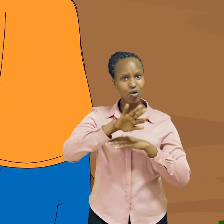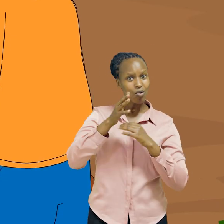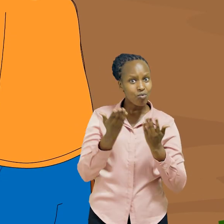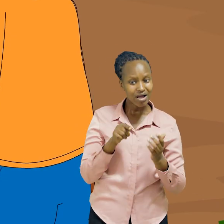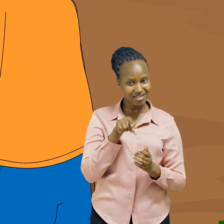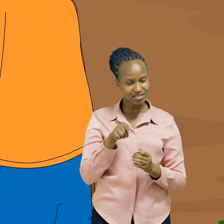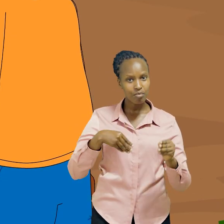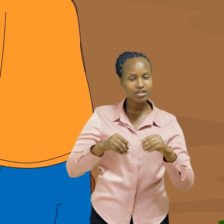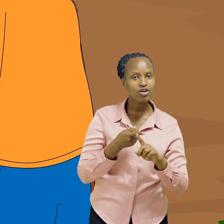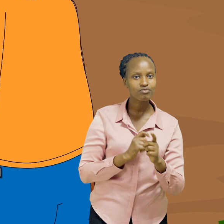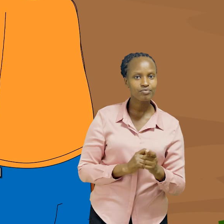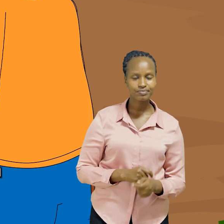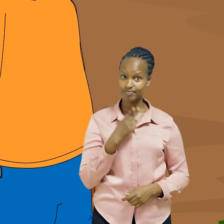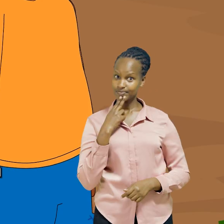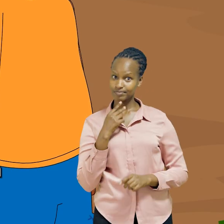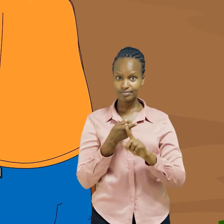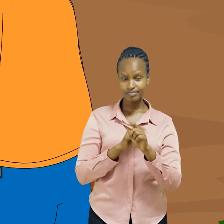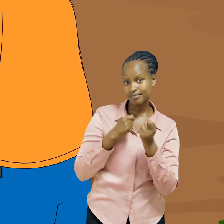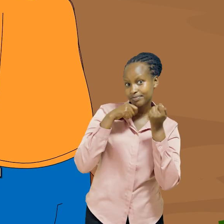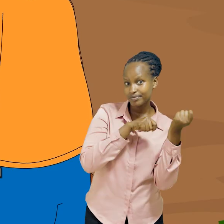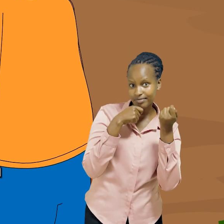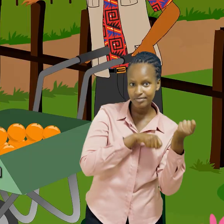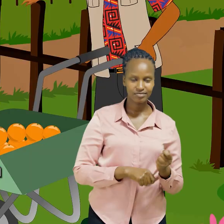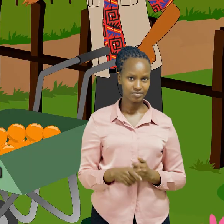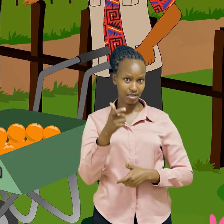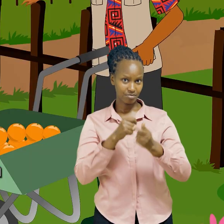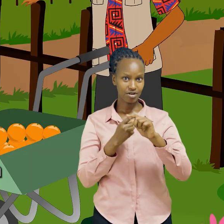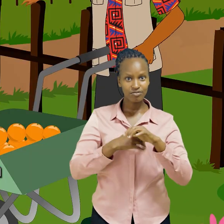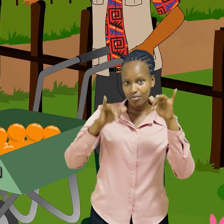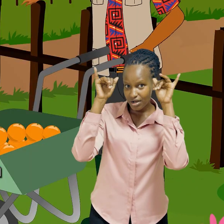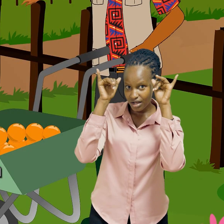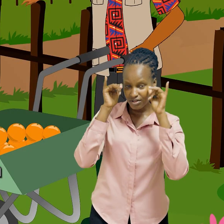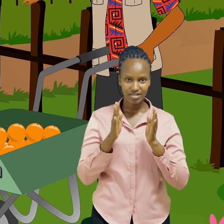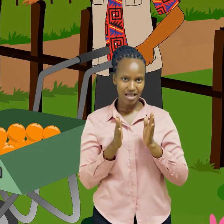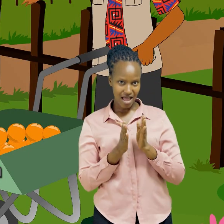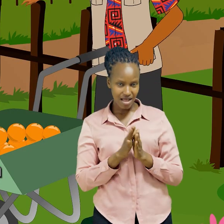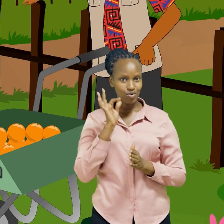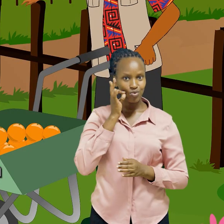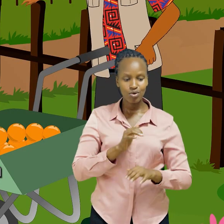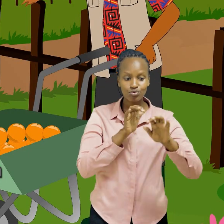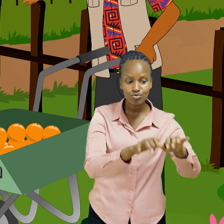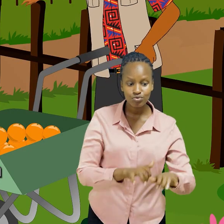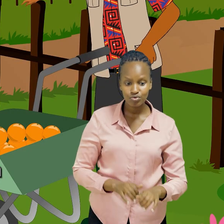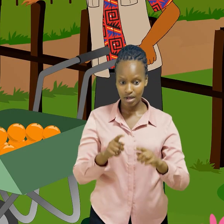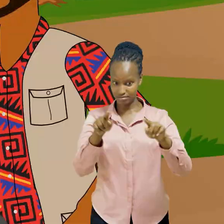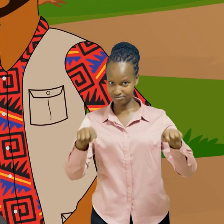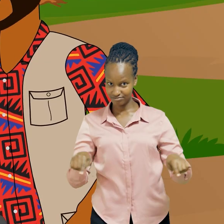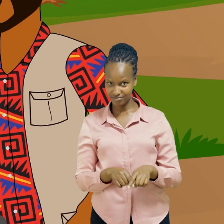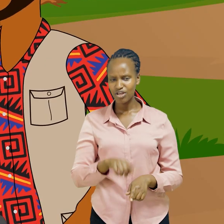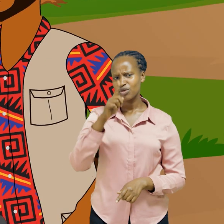those materials come from. Sugar is produced from sugarcane, milk from cows, and fruits are grown in the